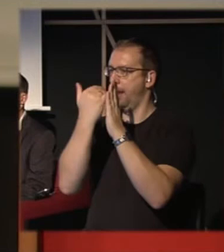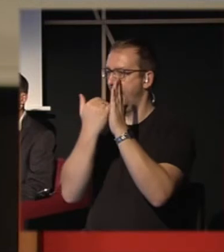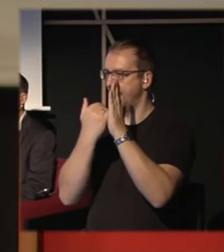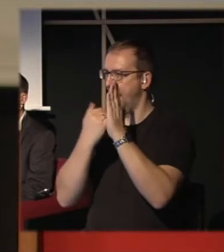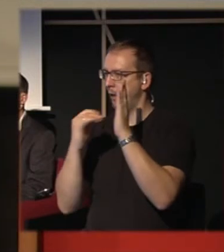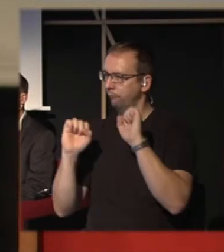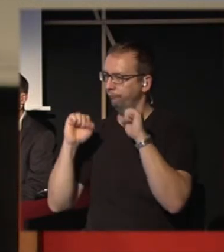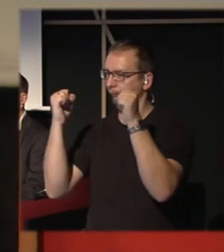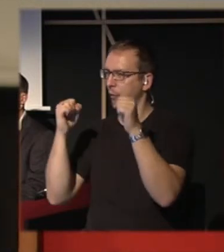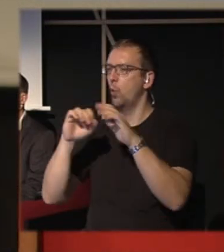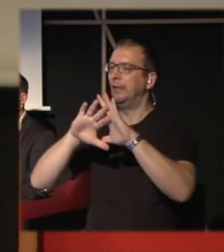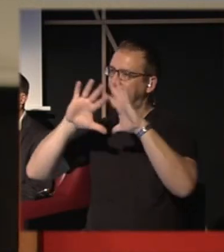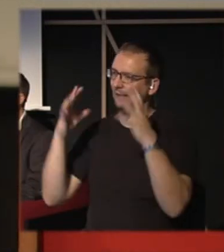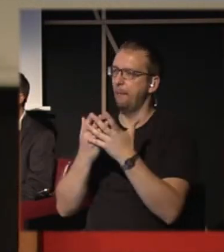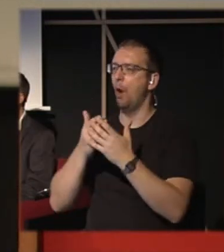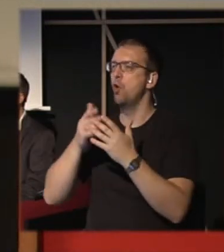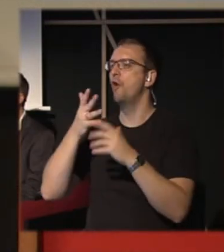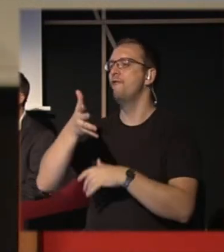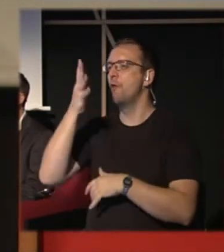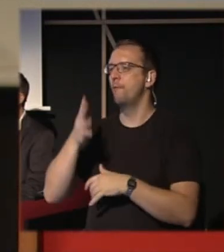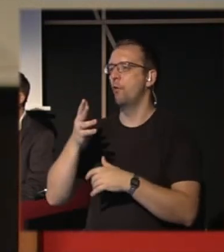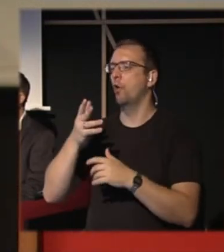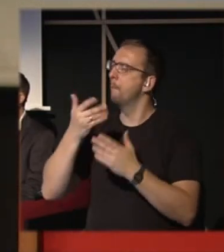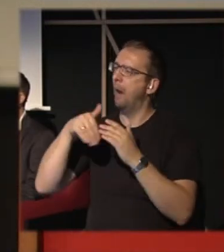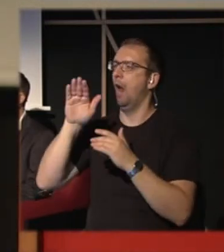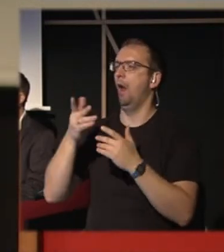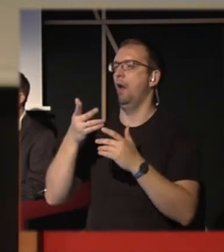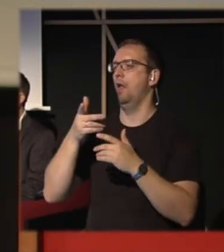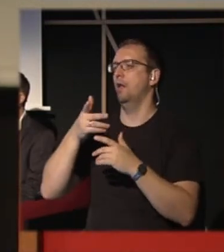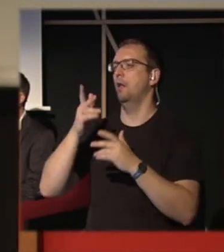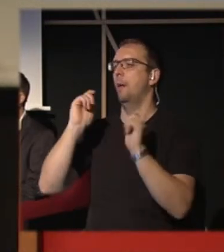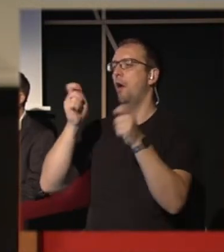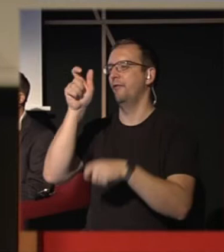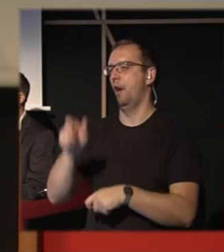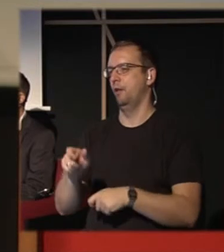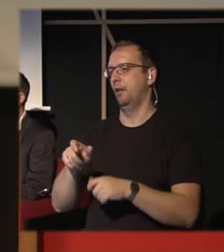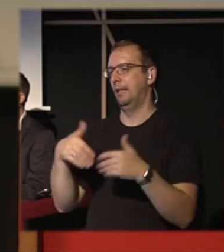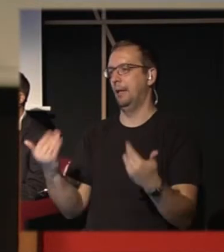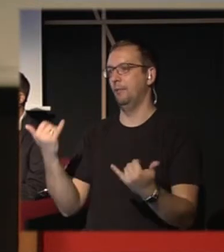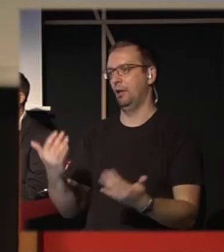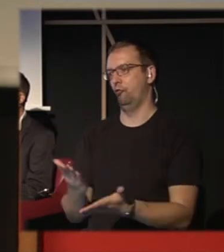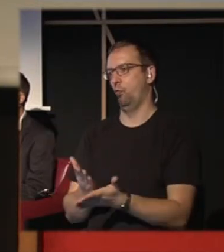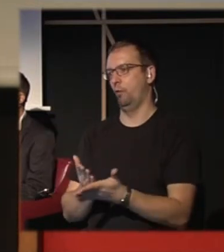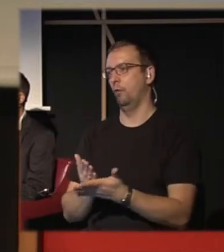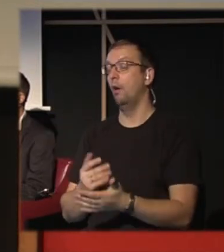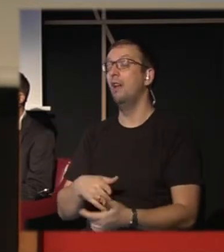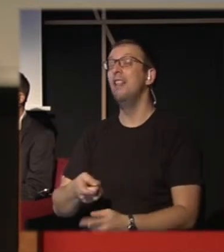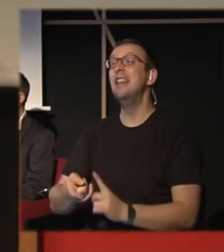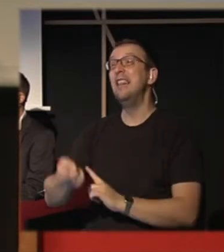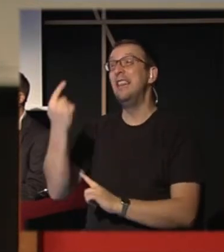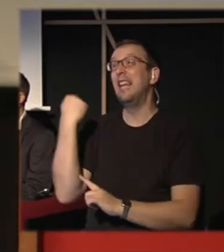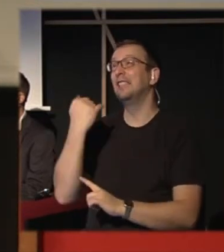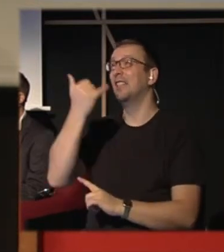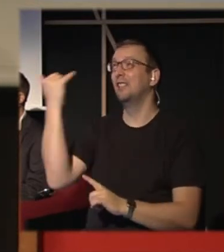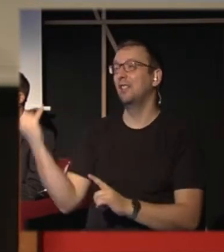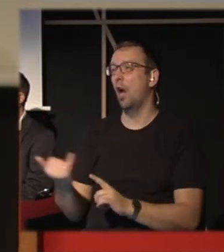And in exchange, we've had 7 in total DAO bilateral or exchange meetings in the last year, with another 10 or so